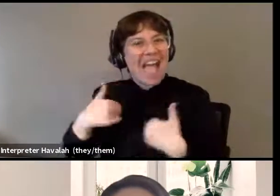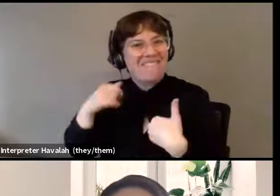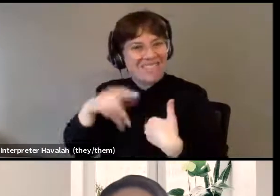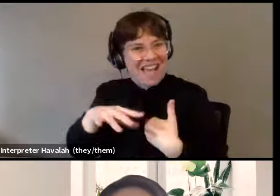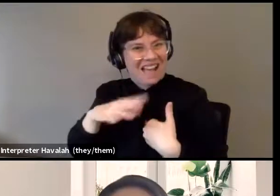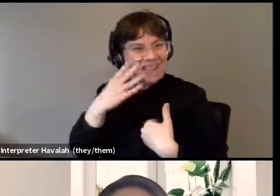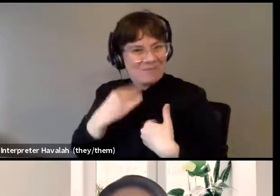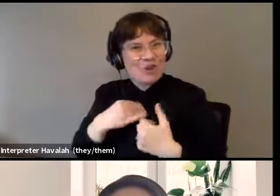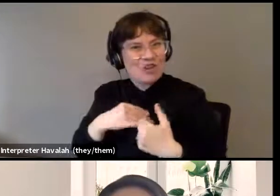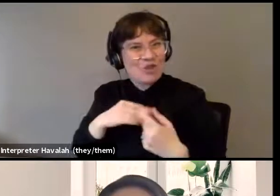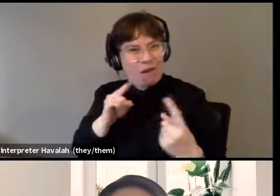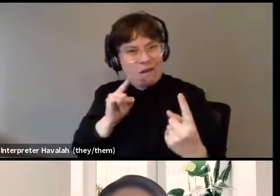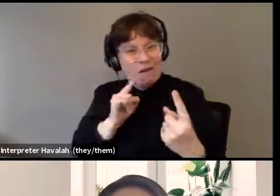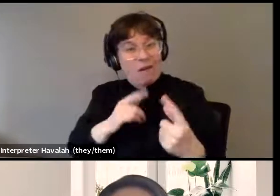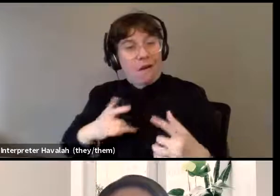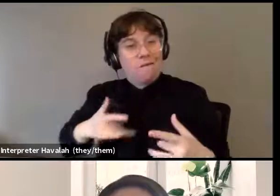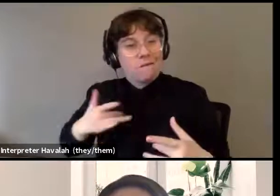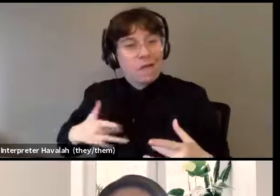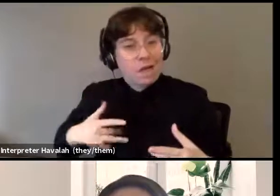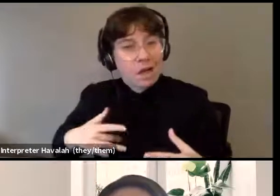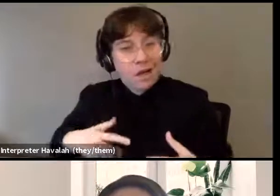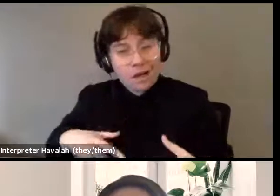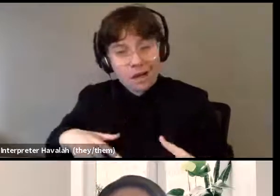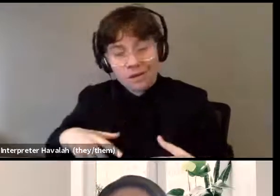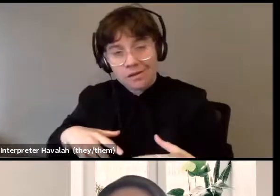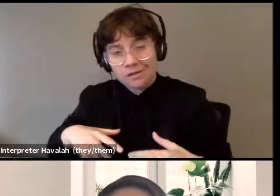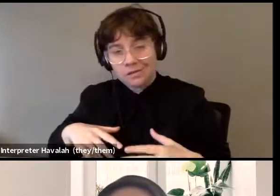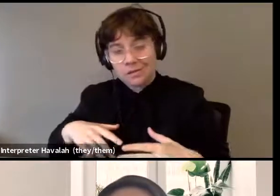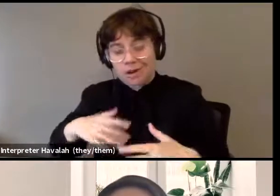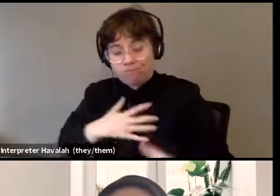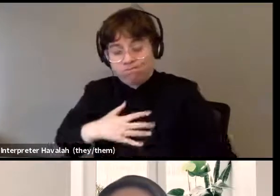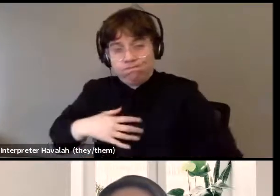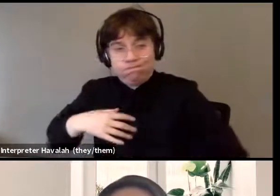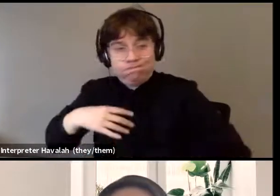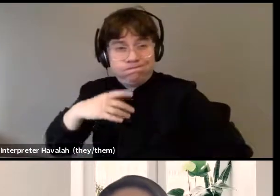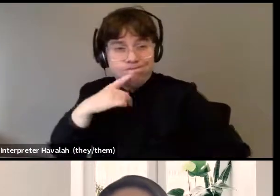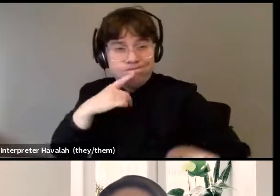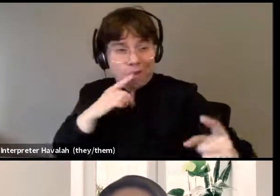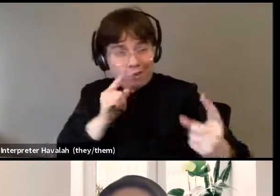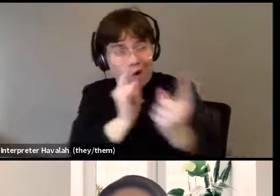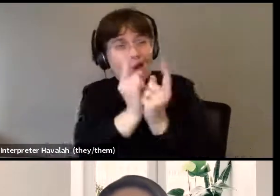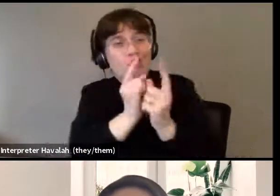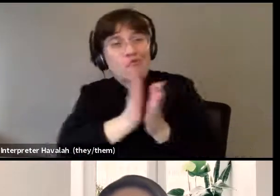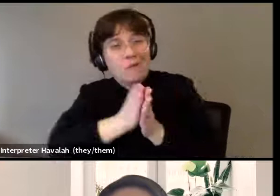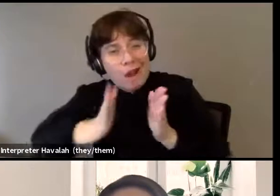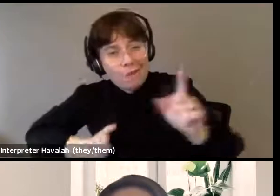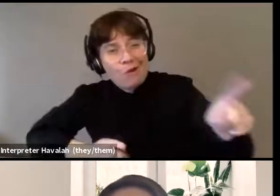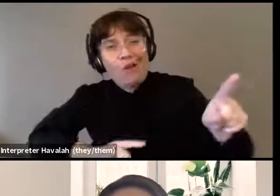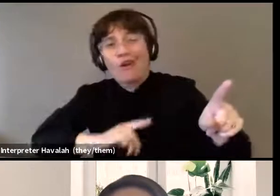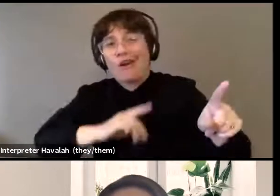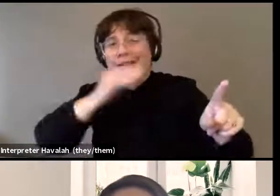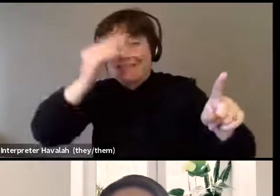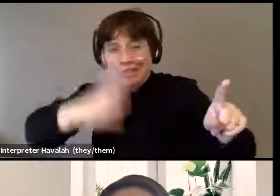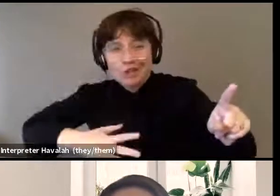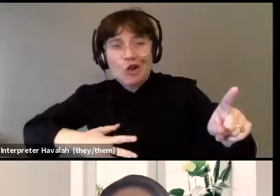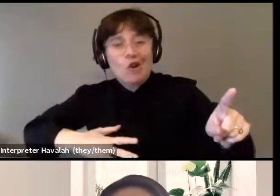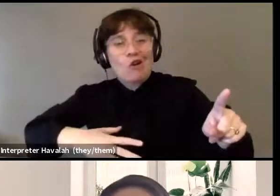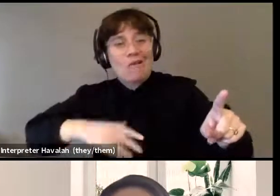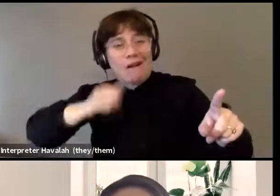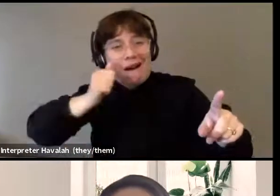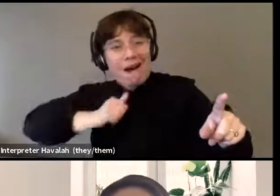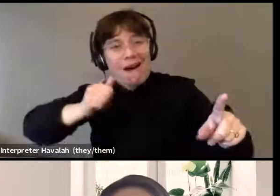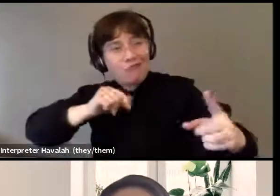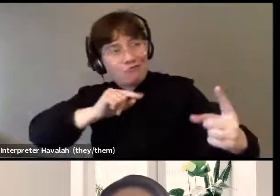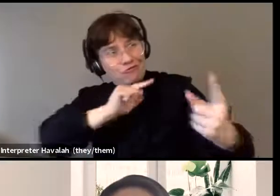of being hungover at work and running into their teacher or their neighbor or their aunt in the